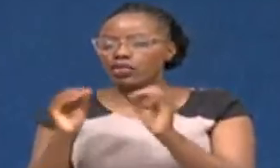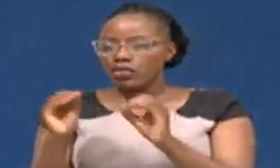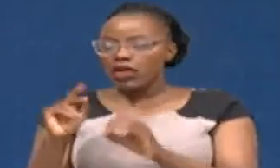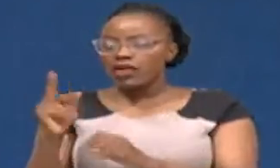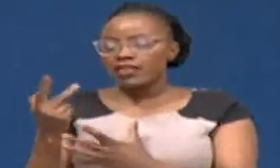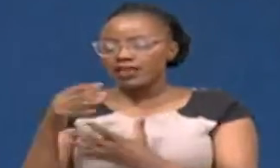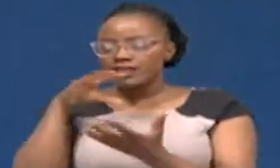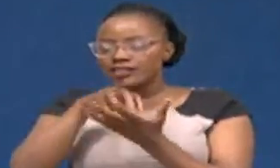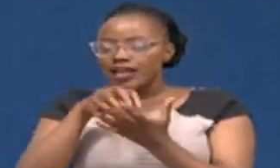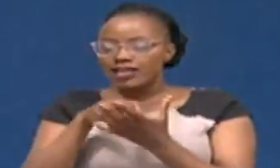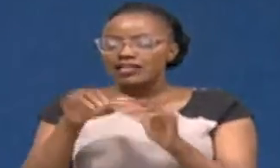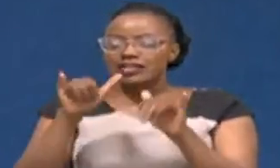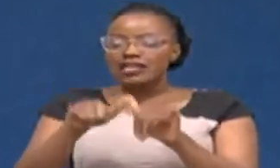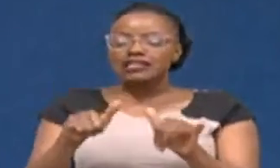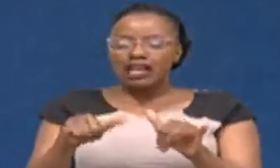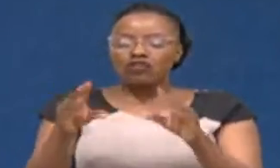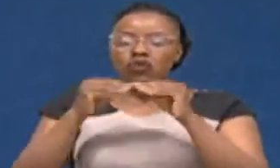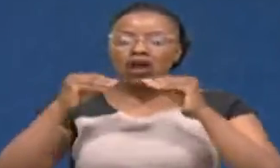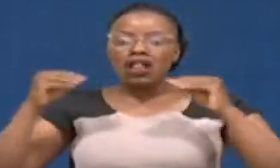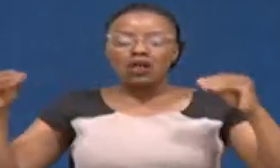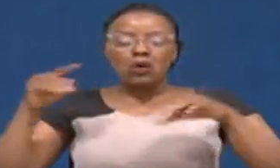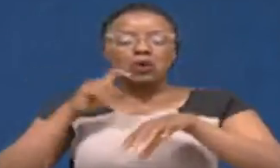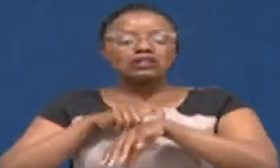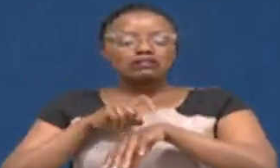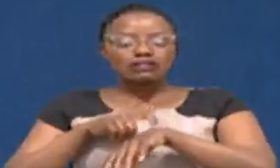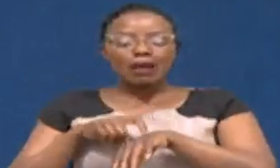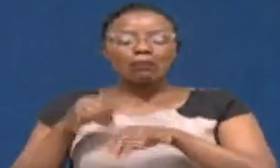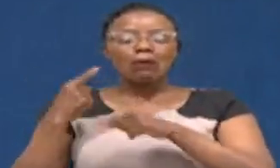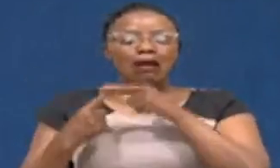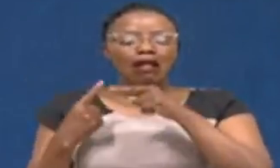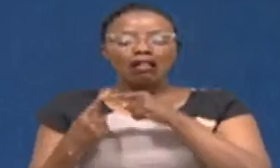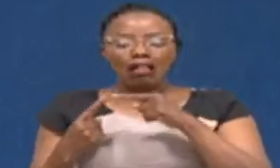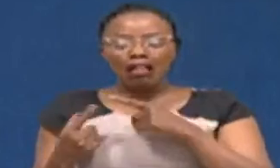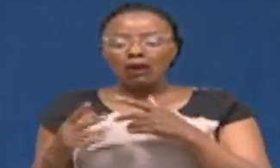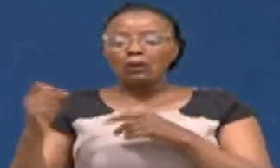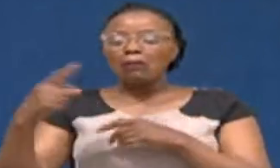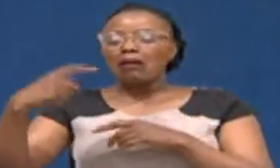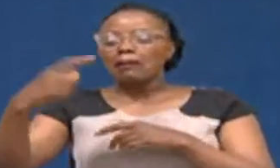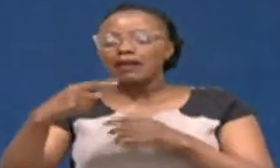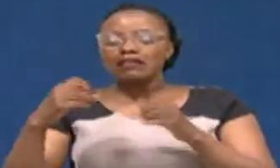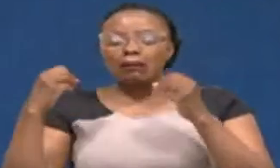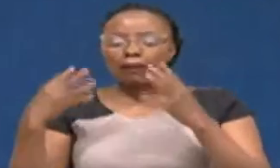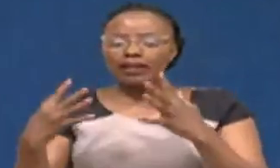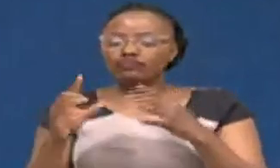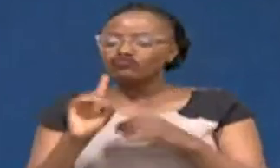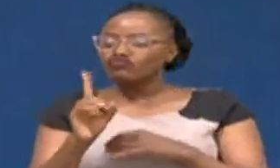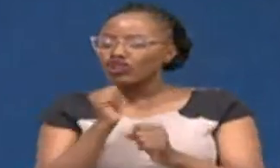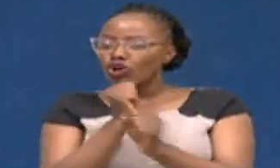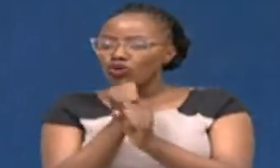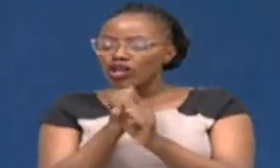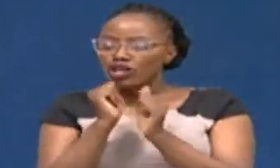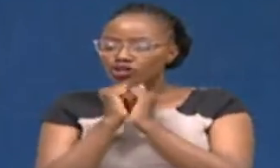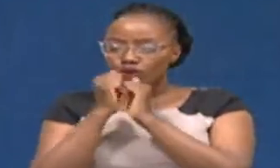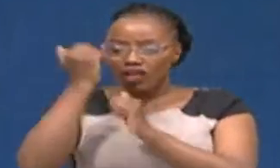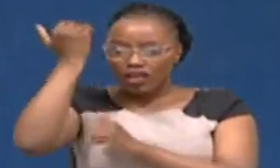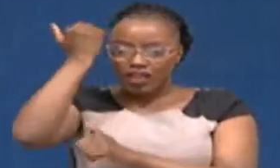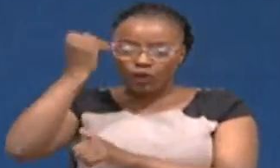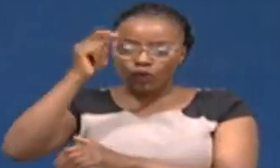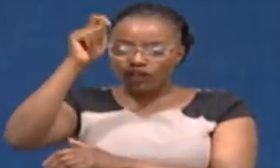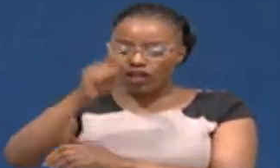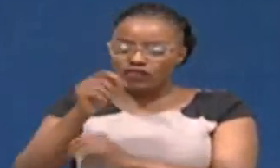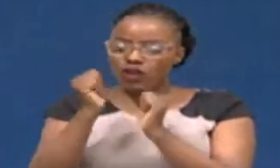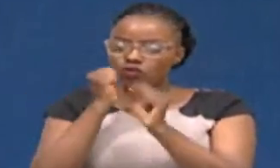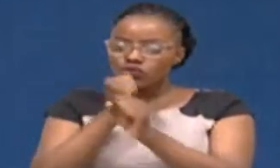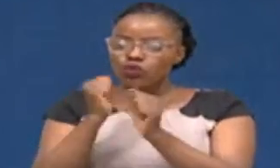cases dragging over and for months and months. Yeah. That's one way of working together with the judiciary, with